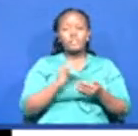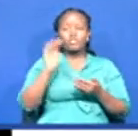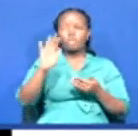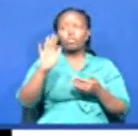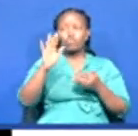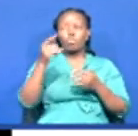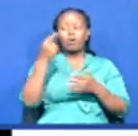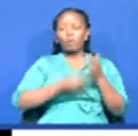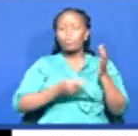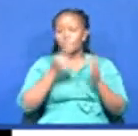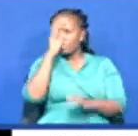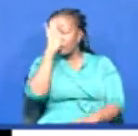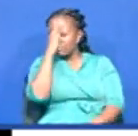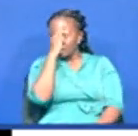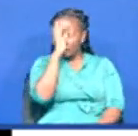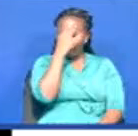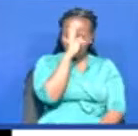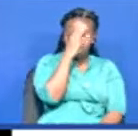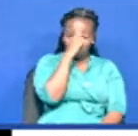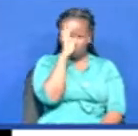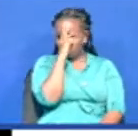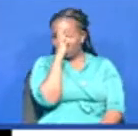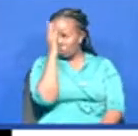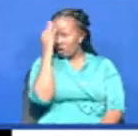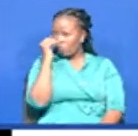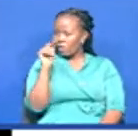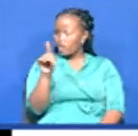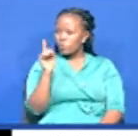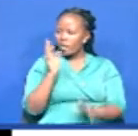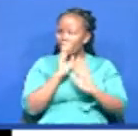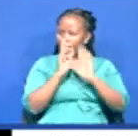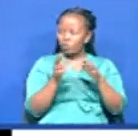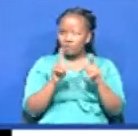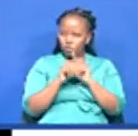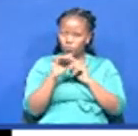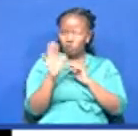suspicion, because this is me, I'm recorded, your goods will come in quicker.